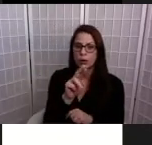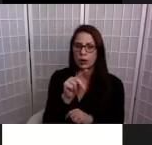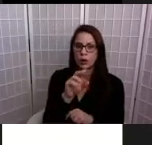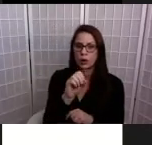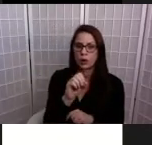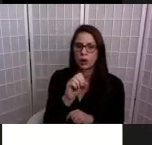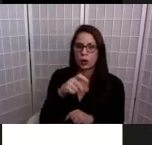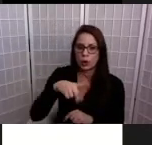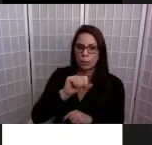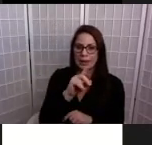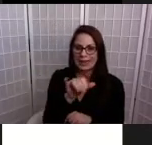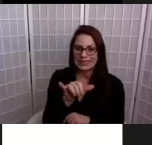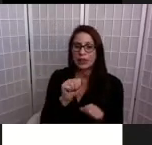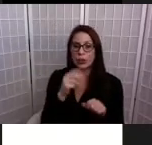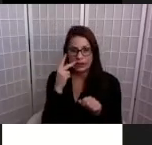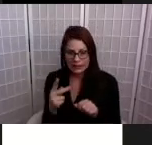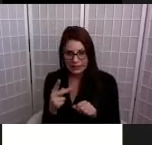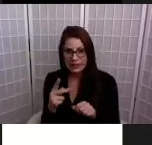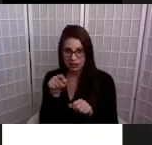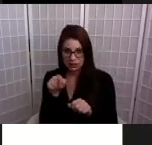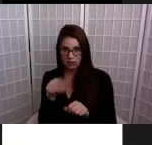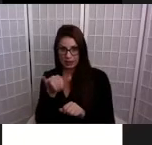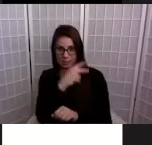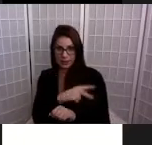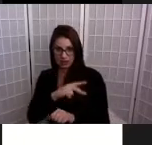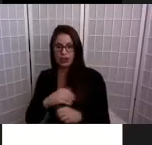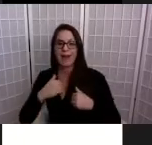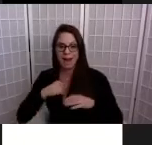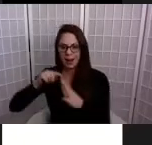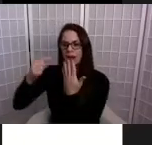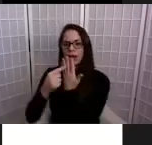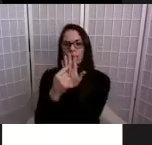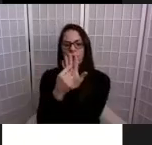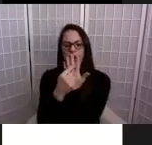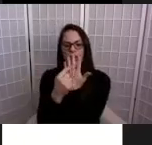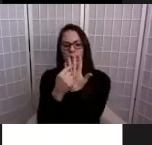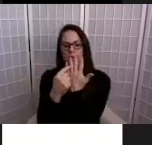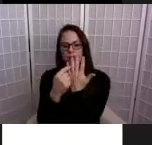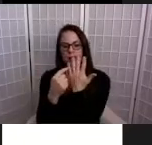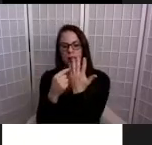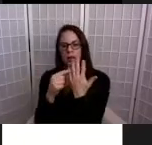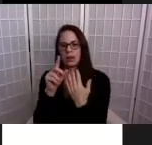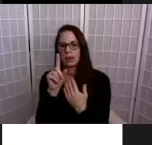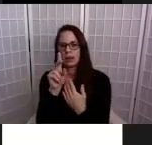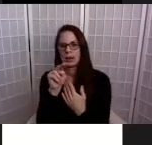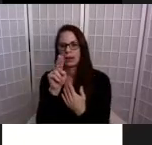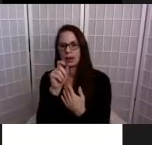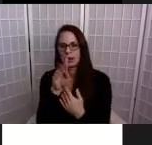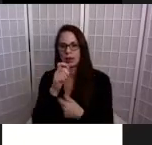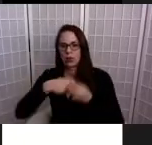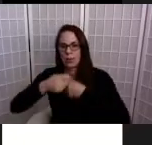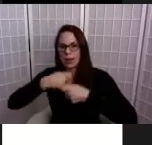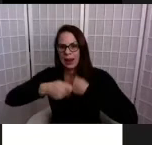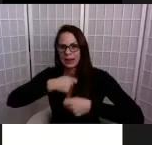can see here, this patient had their knuckles replaced. And we don't do this as often as we do